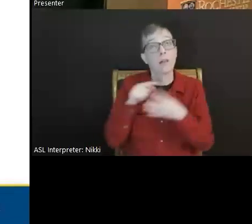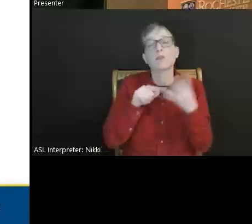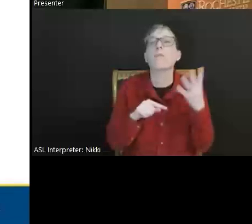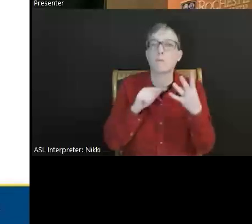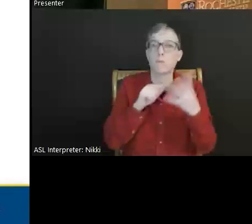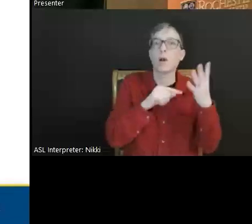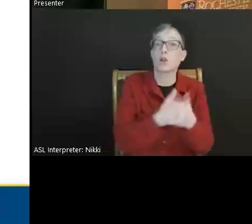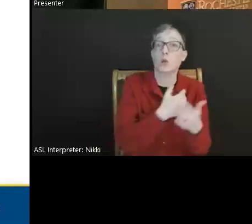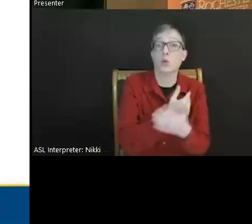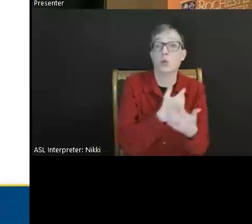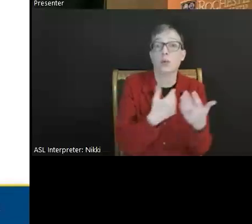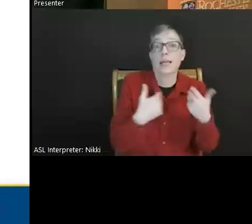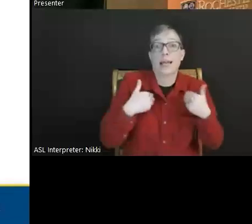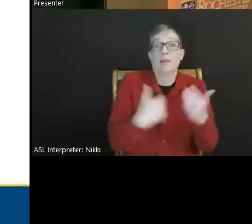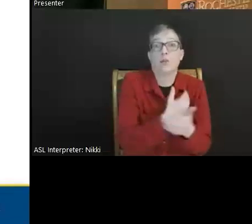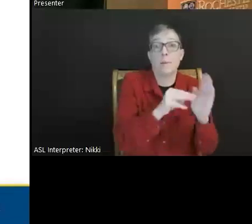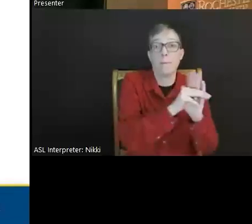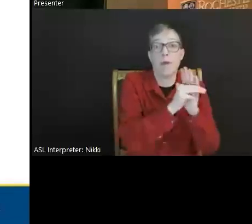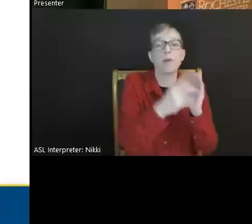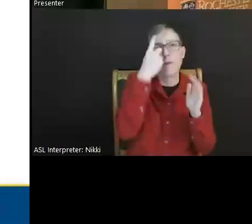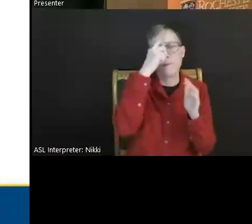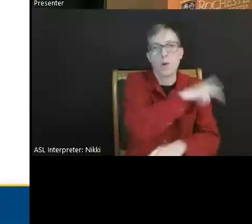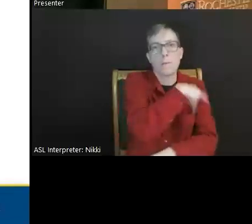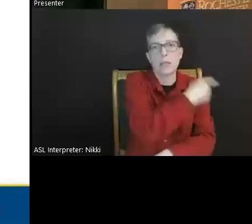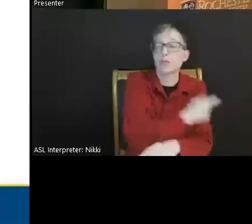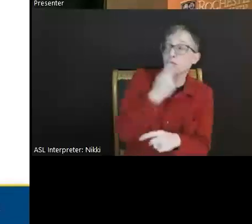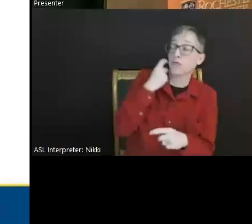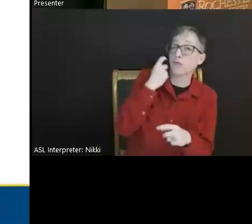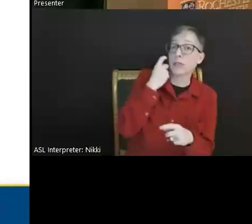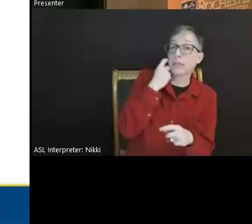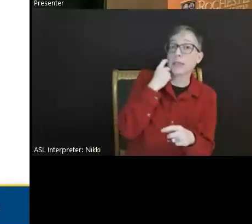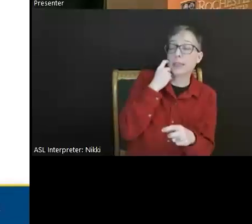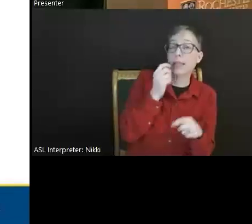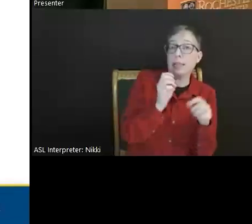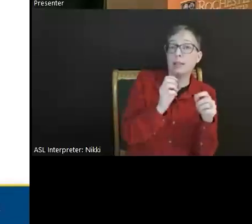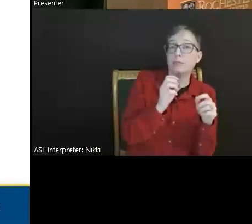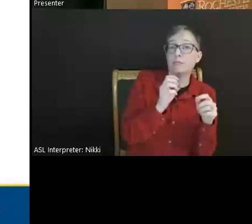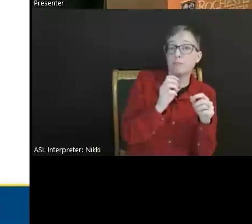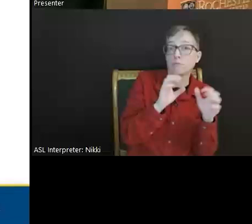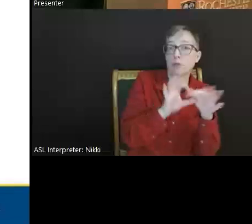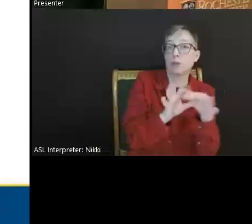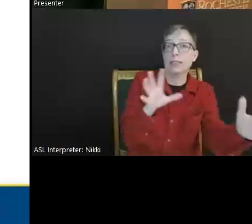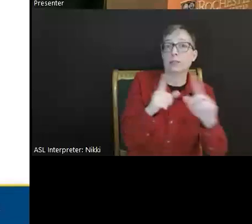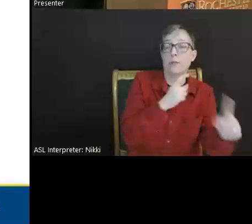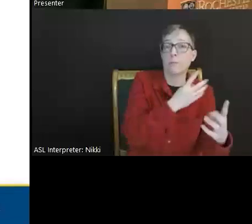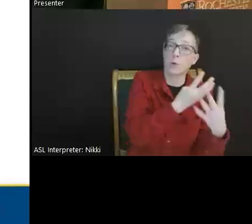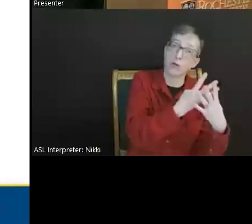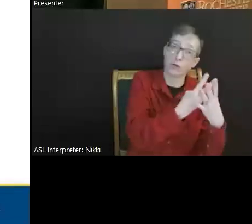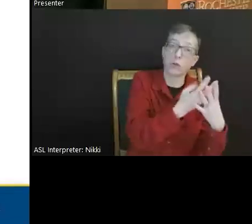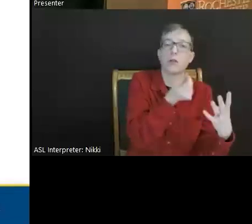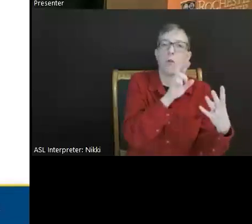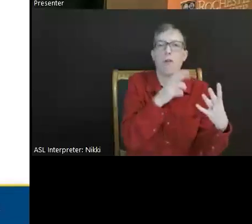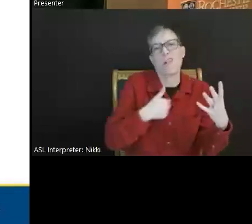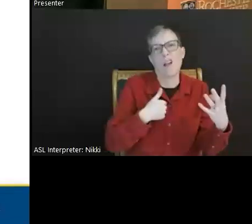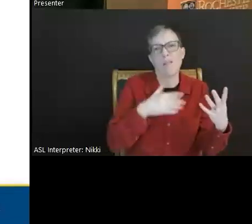patients recently released from incarceration or otherwise having substantial involvement with the justice system. It